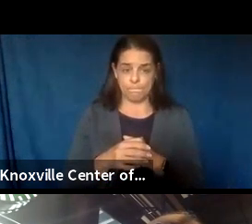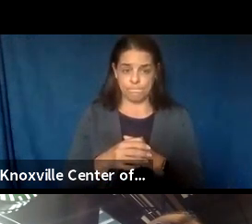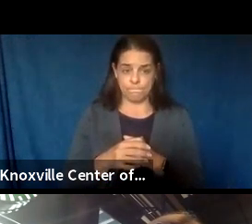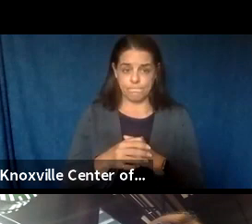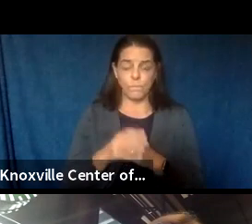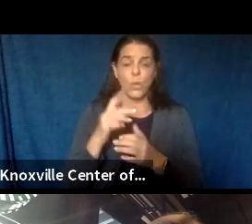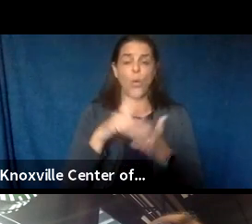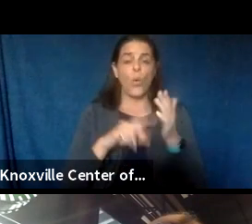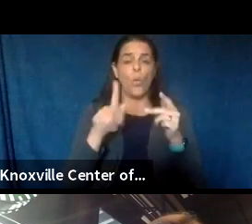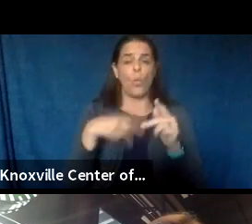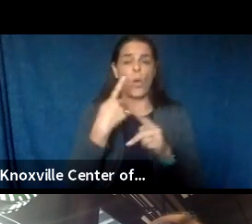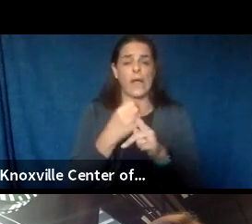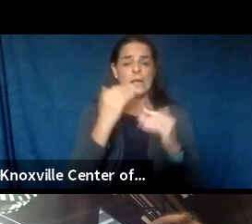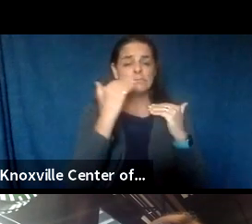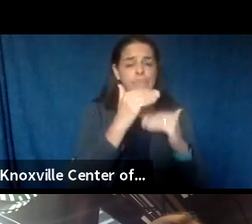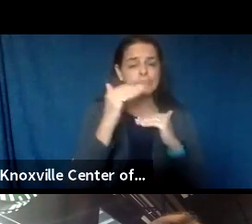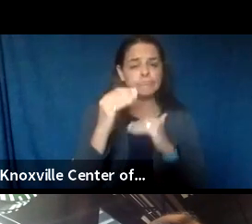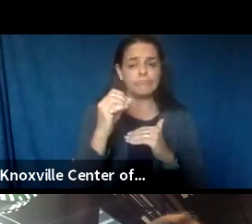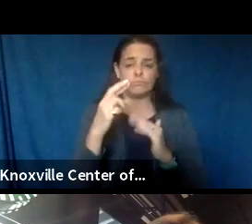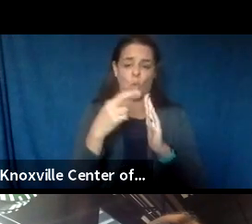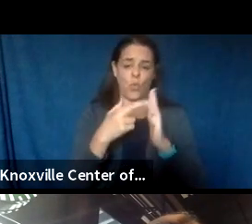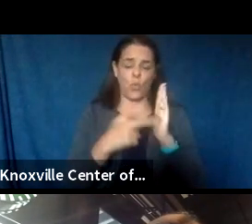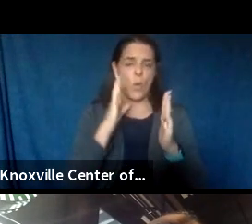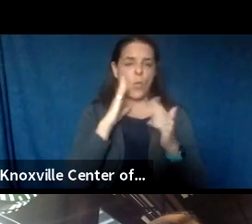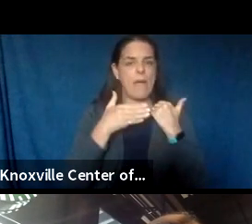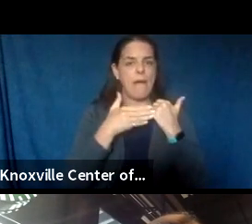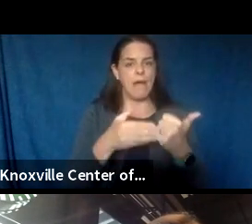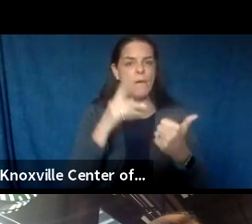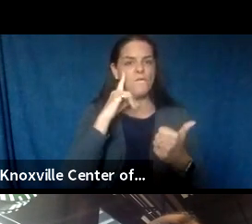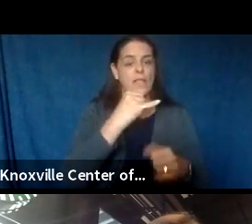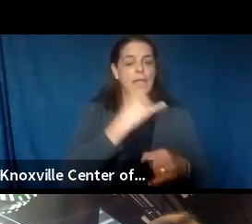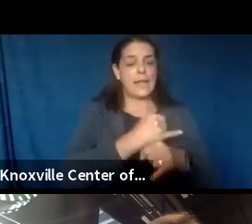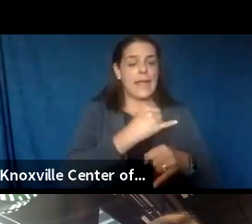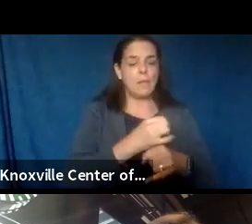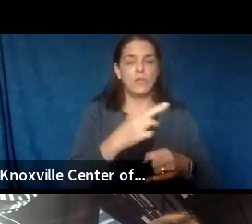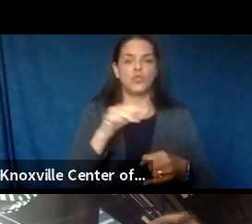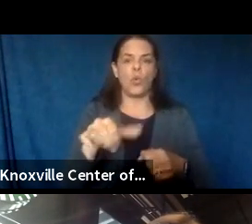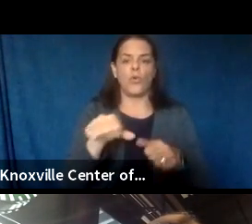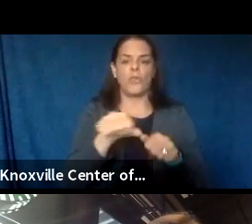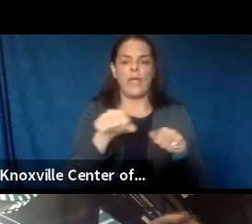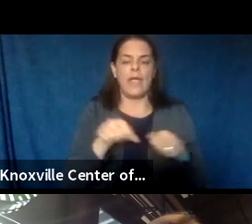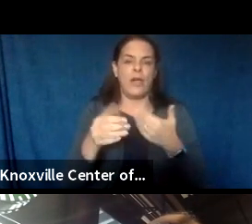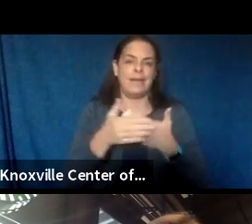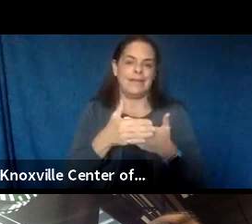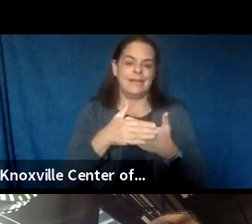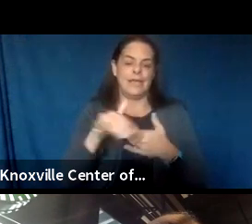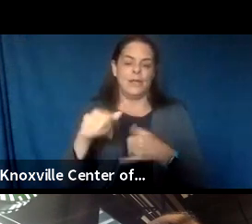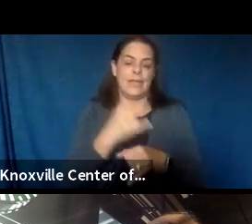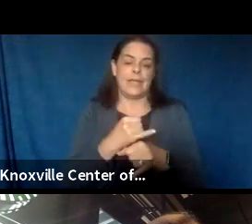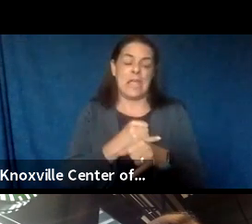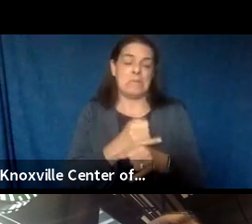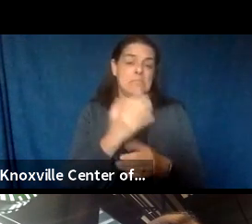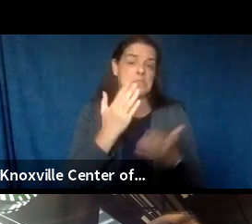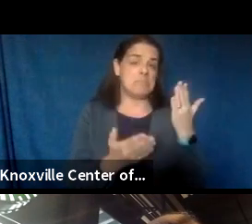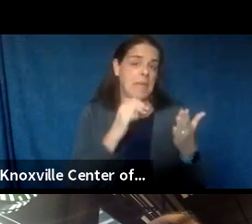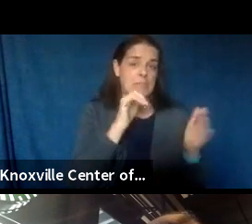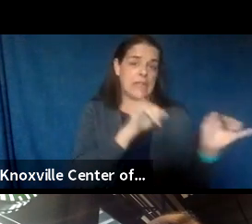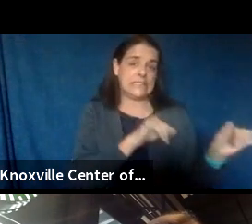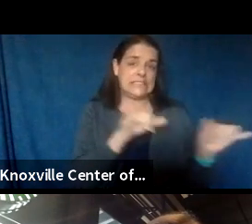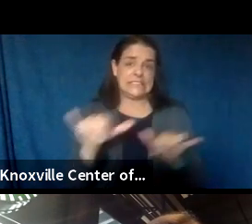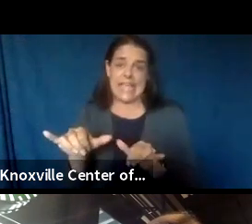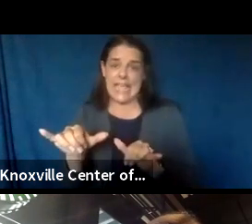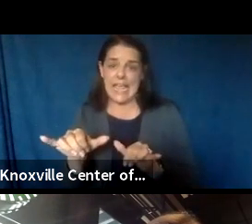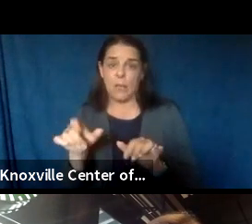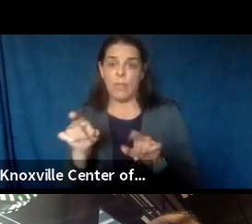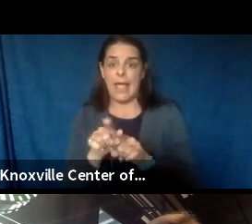be helpful to either a campus or the area around a campus may not be the same types of things